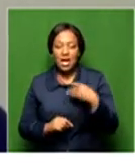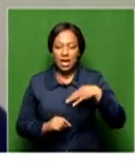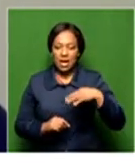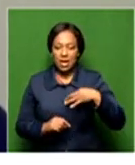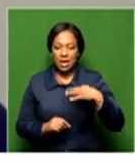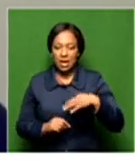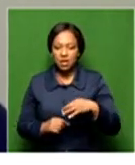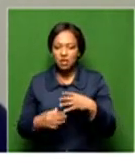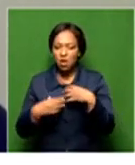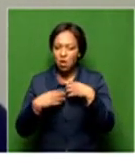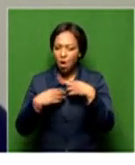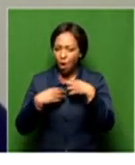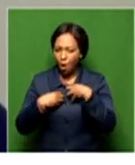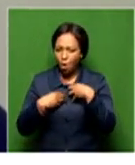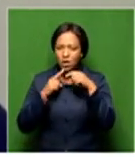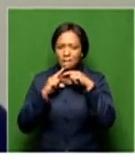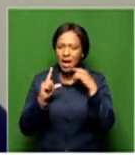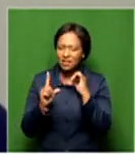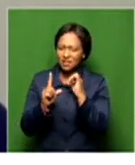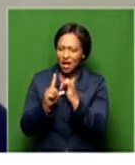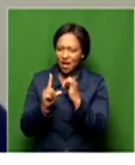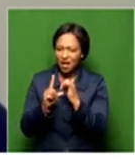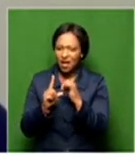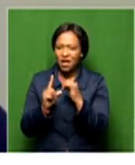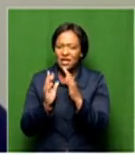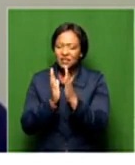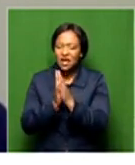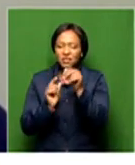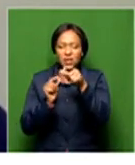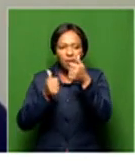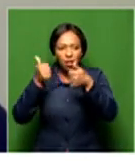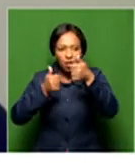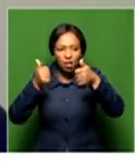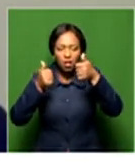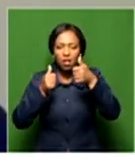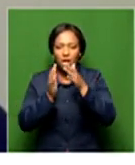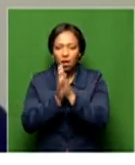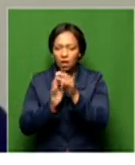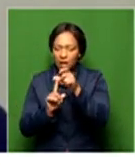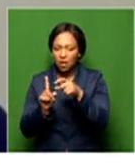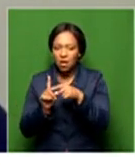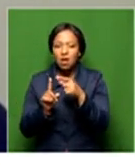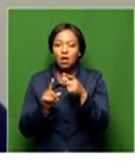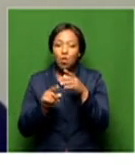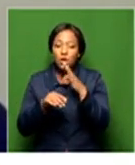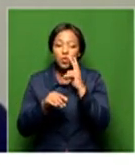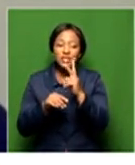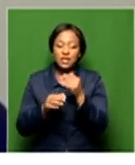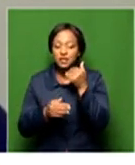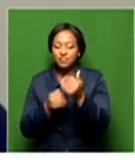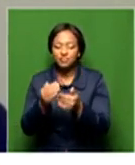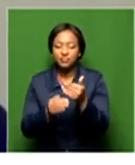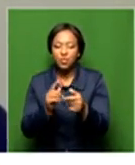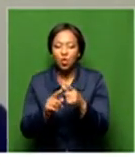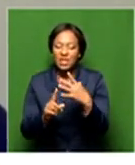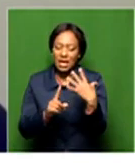her own priest and her own deacons. So I think what you can see in that journey as well is that